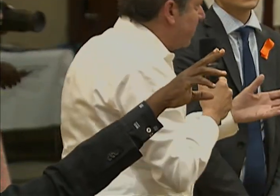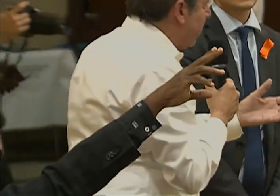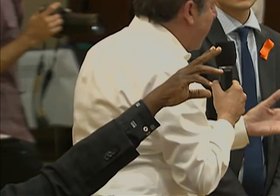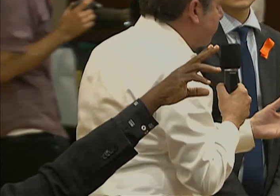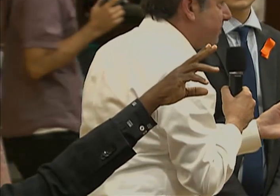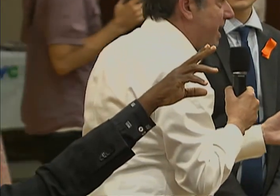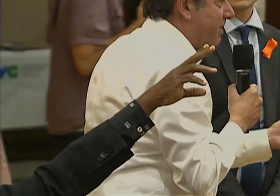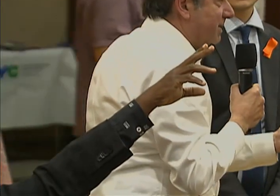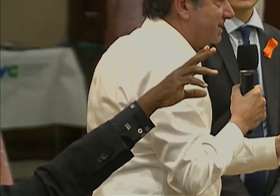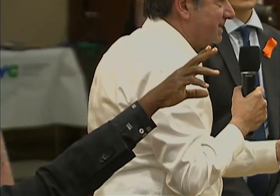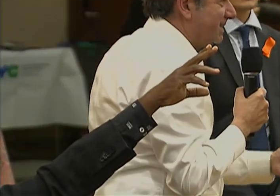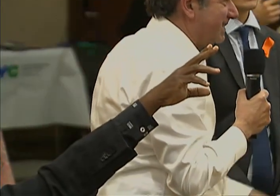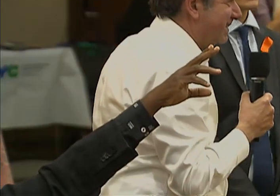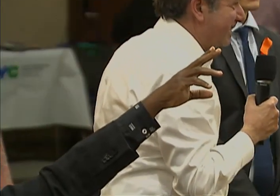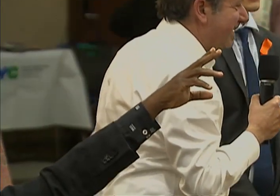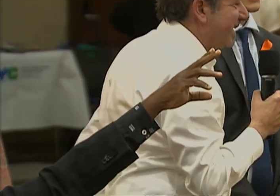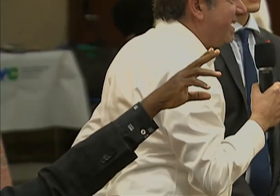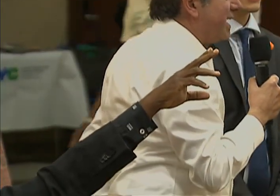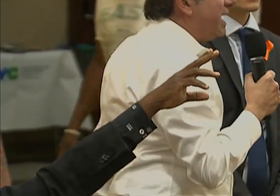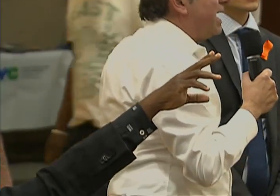Watch out. A little louder, maybe.